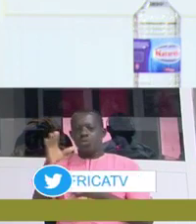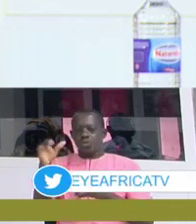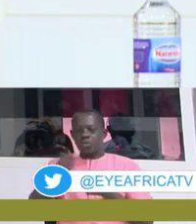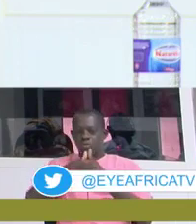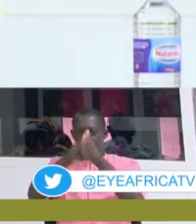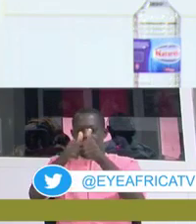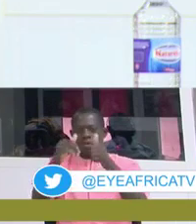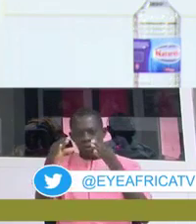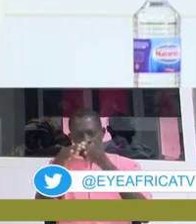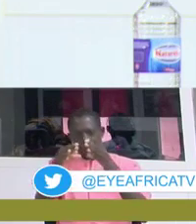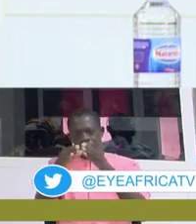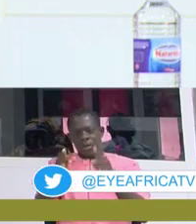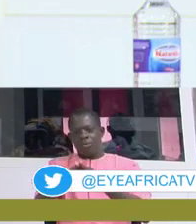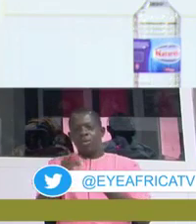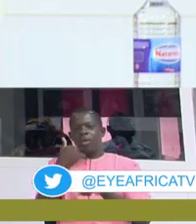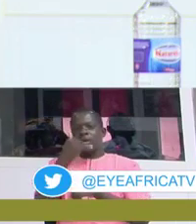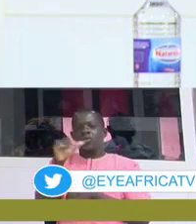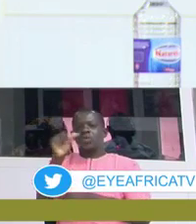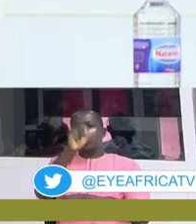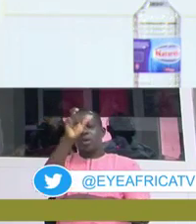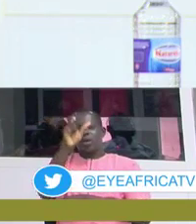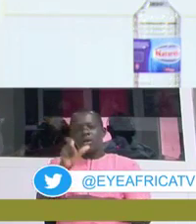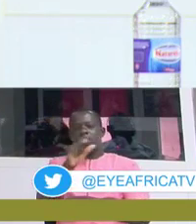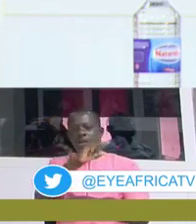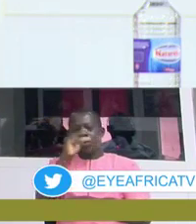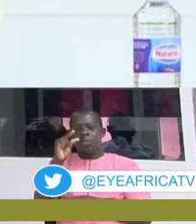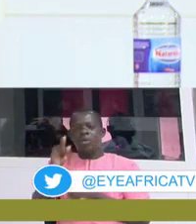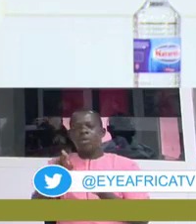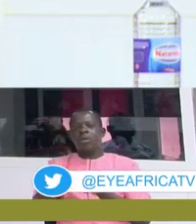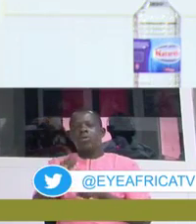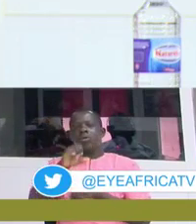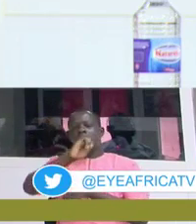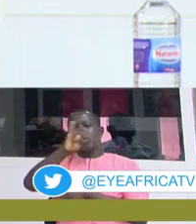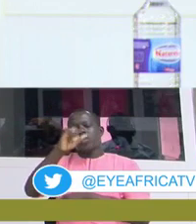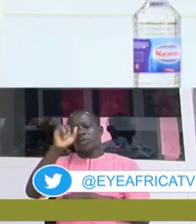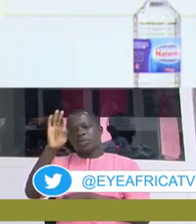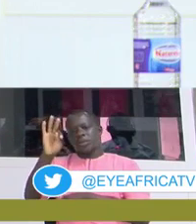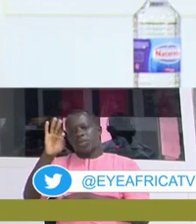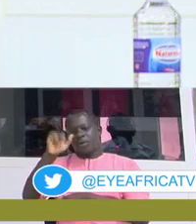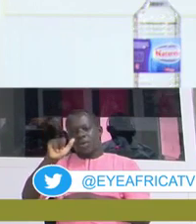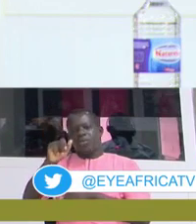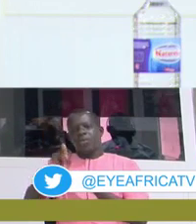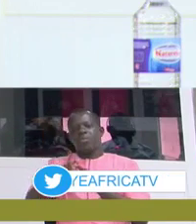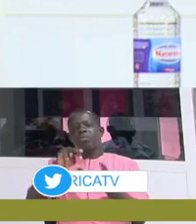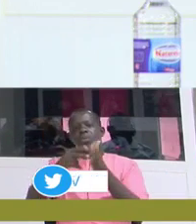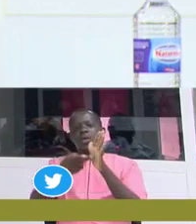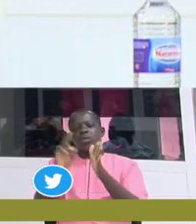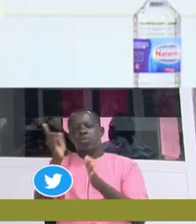me. Nganjinin ka kwe ka fight in Jaffa Jaffa. I asked and they said they call him Jaffa Jaffa. I said Jaffa Jaffa is not a name.